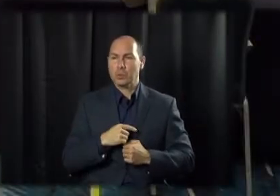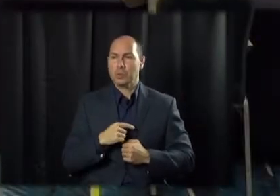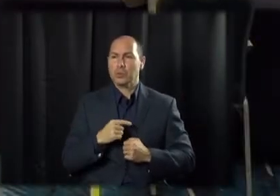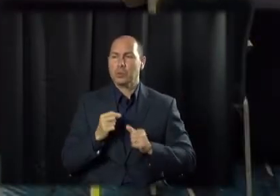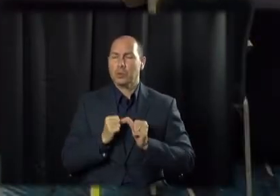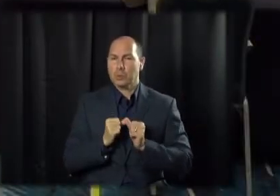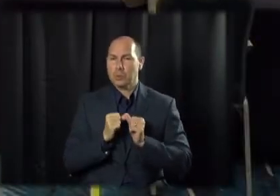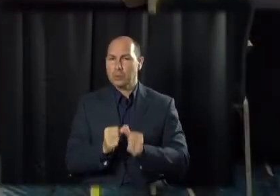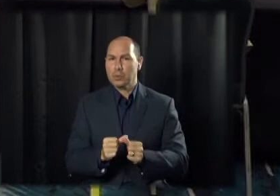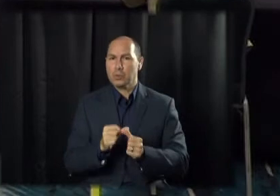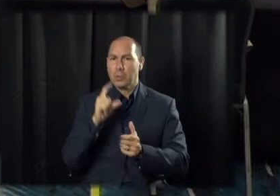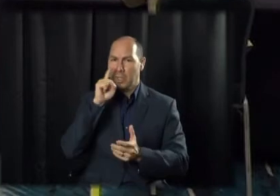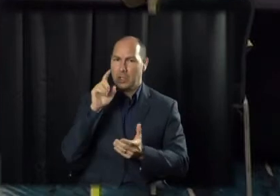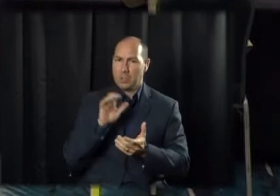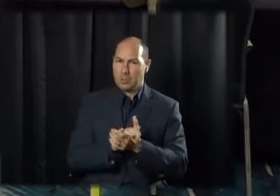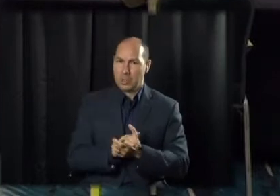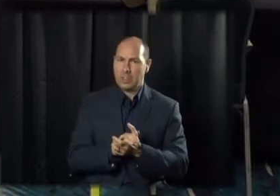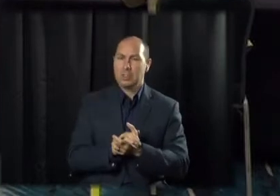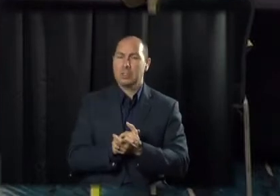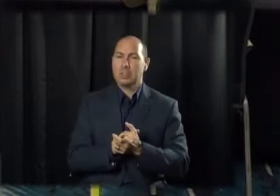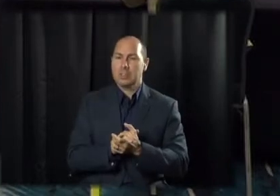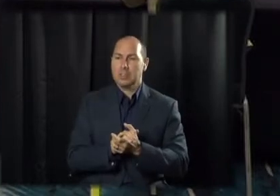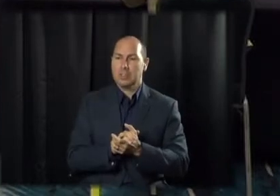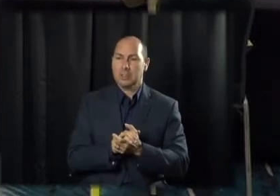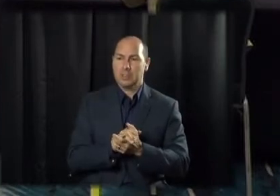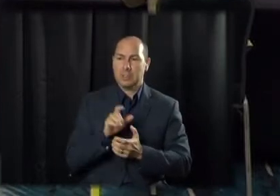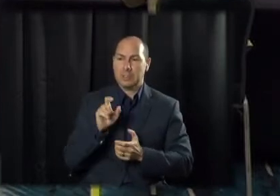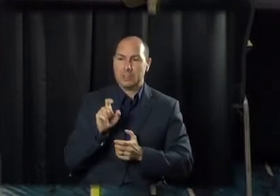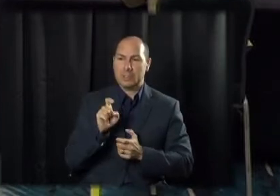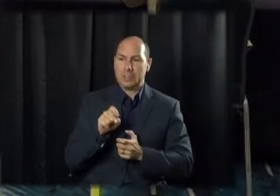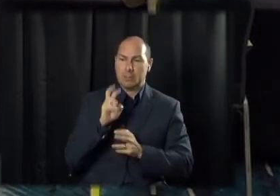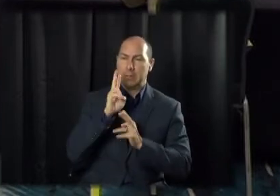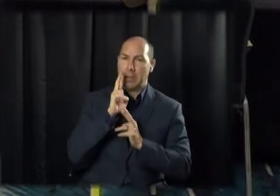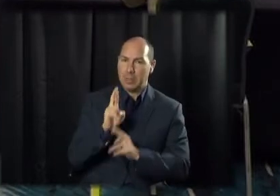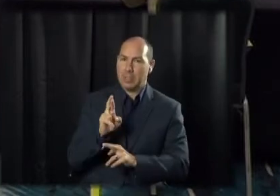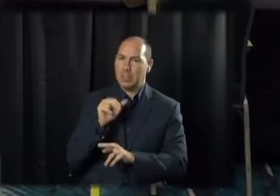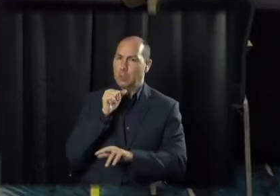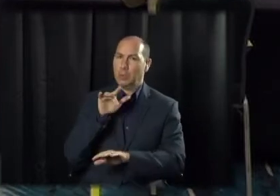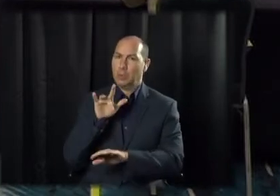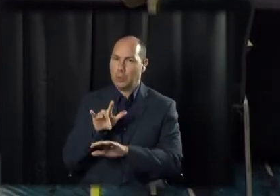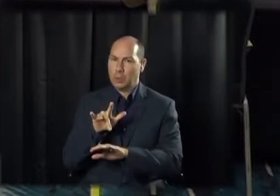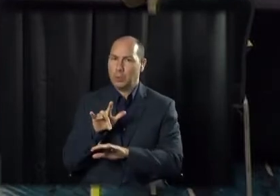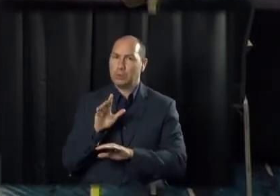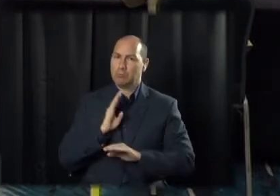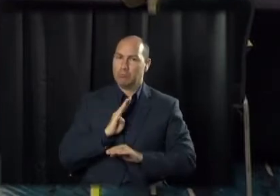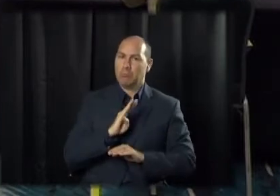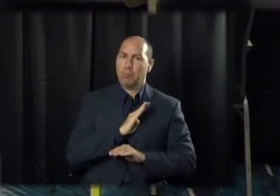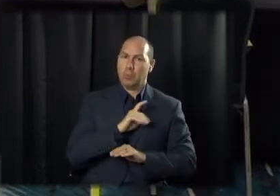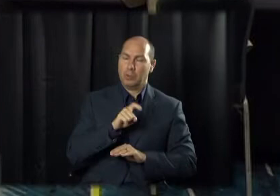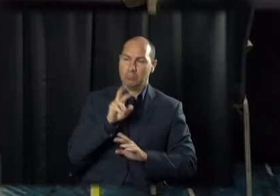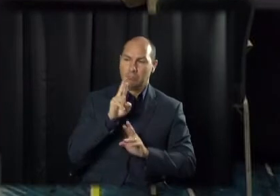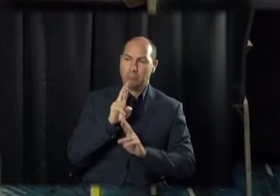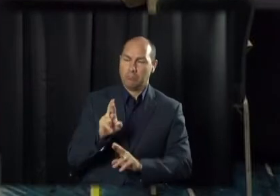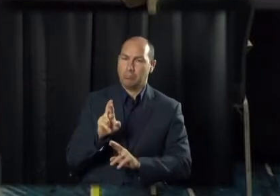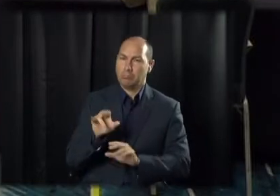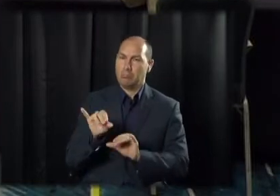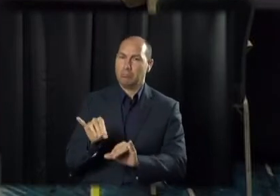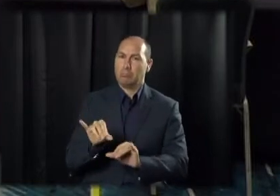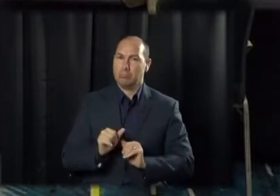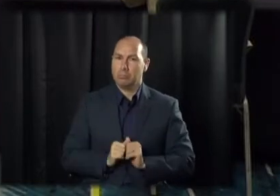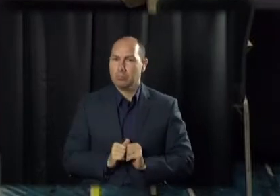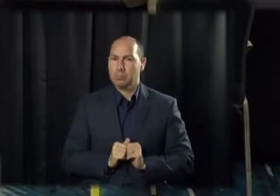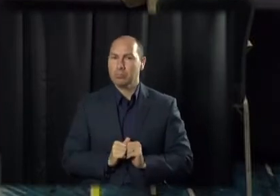believe that that should be respected by the board. With respect to pension reform,